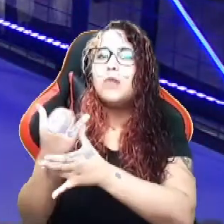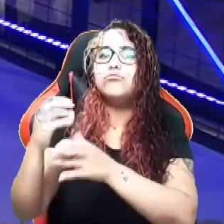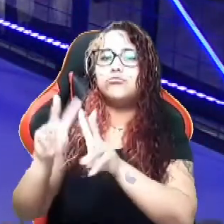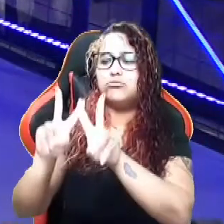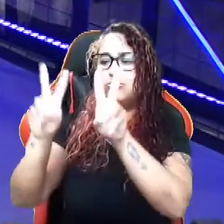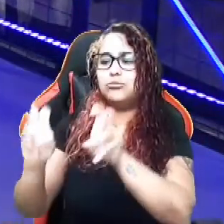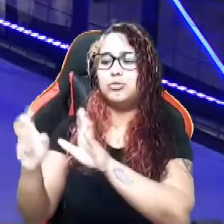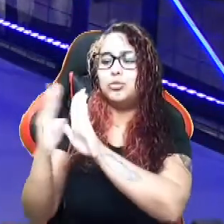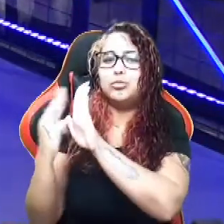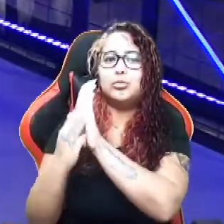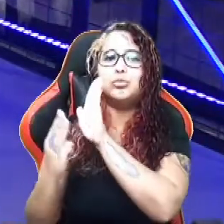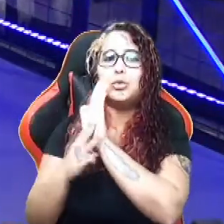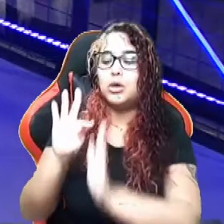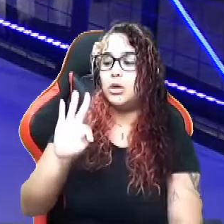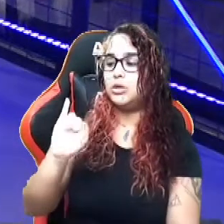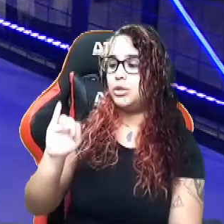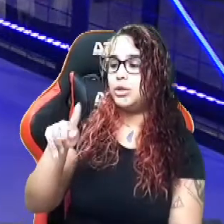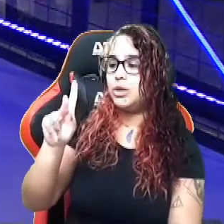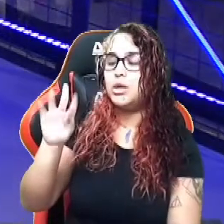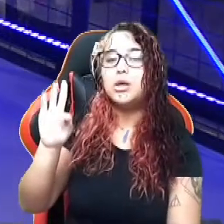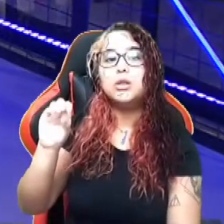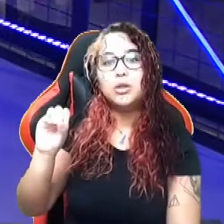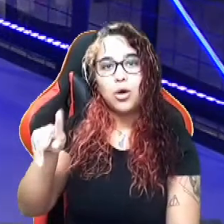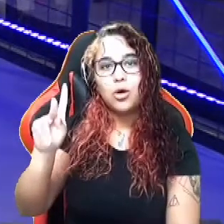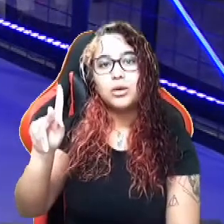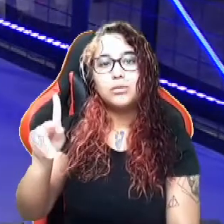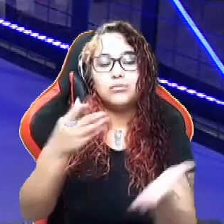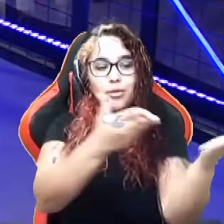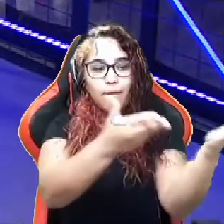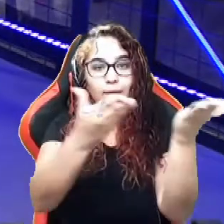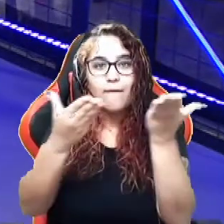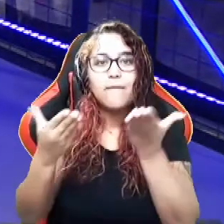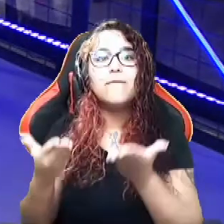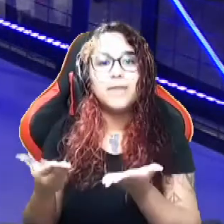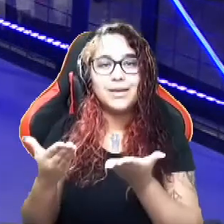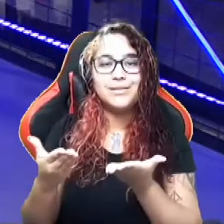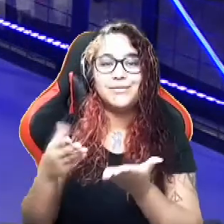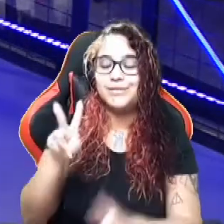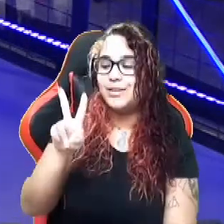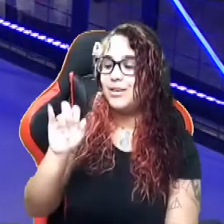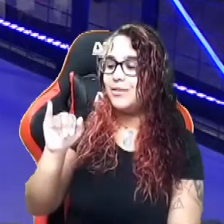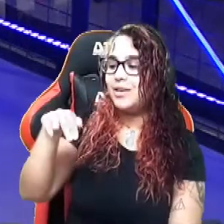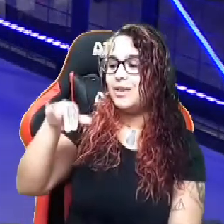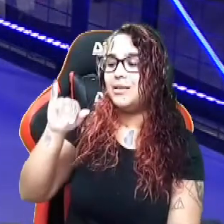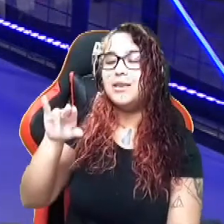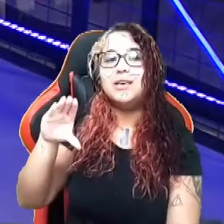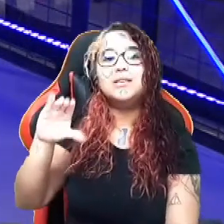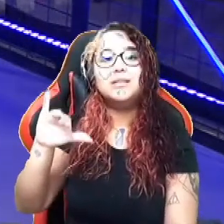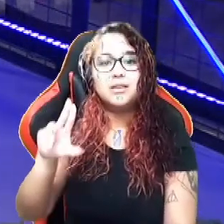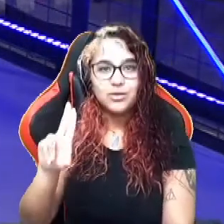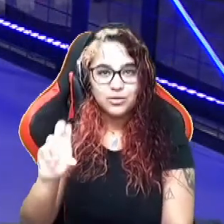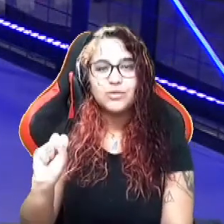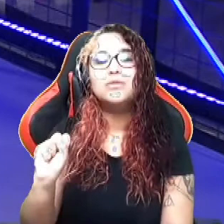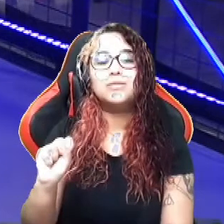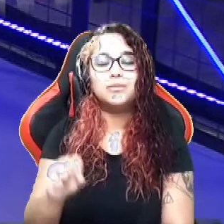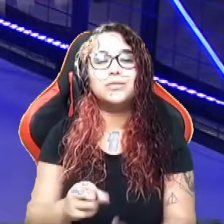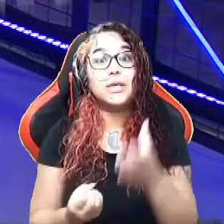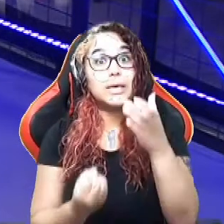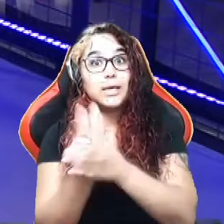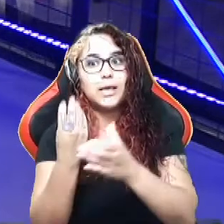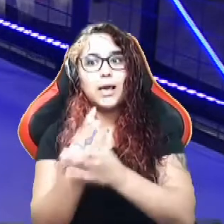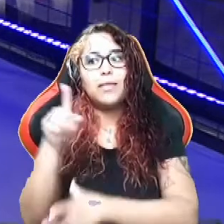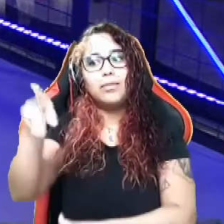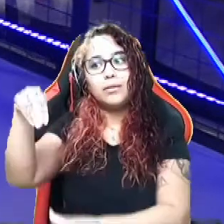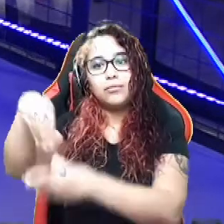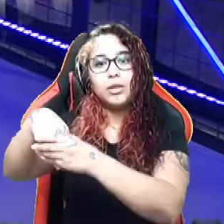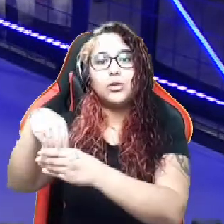how to create successful game content on TikTok. Our speaker is Vinicius Pinheiro, the manager